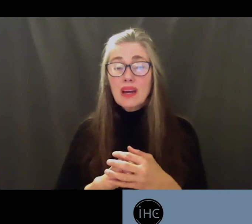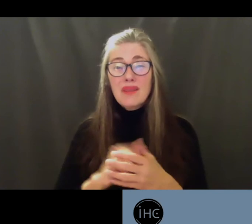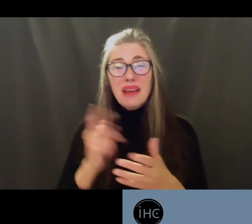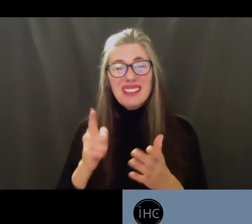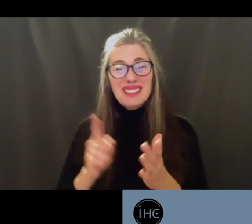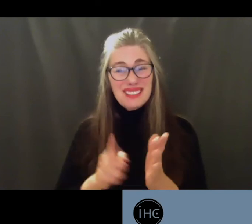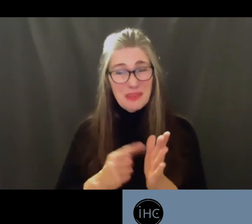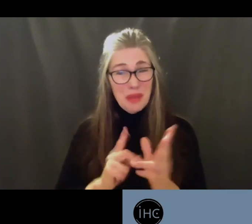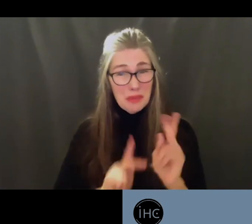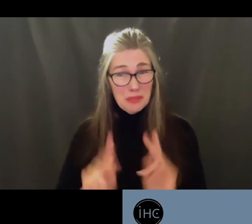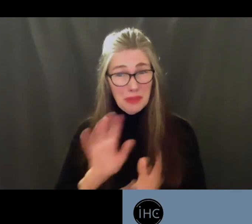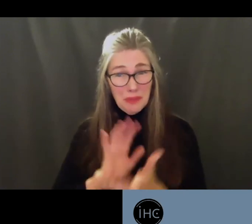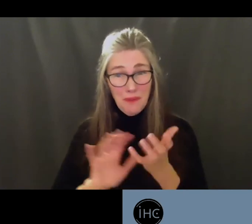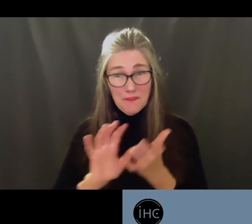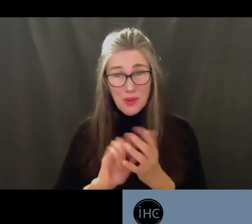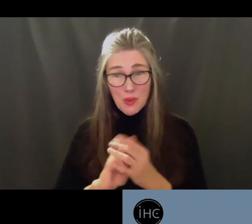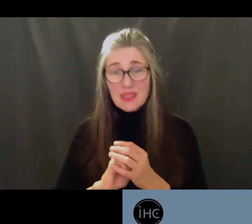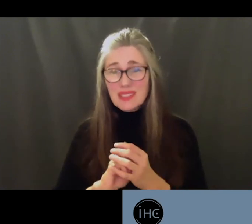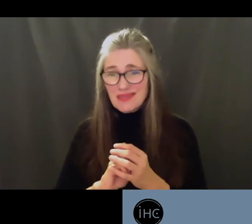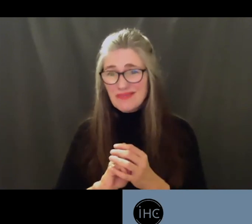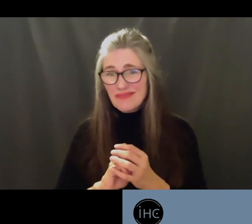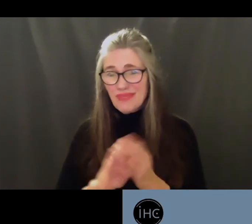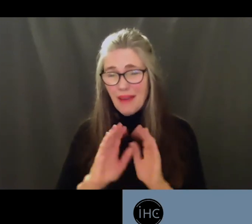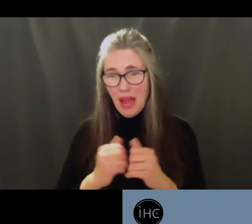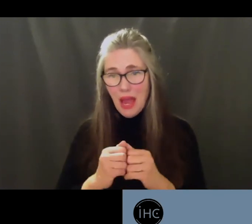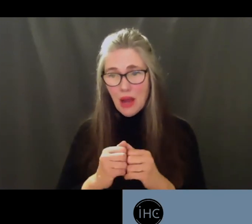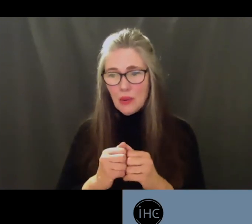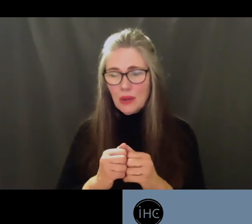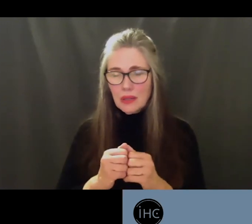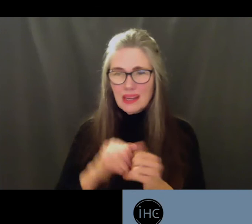confusion in the way the scholarship on